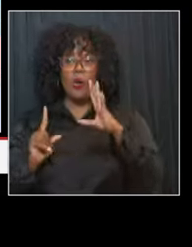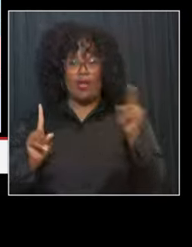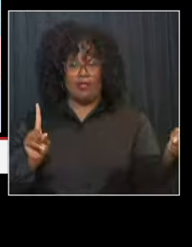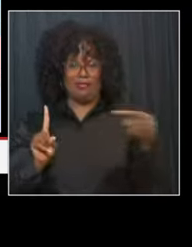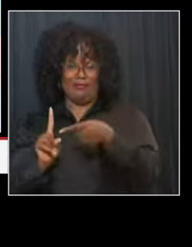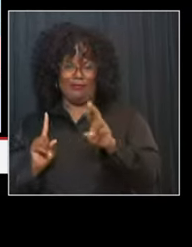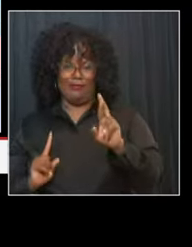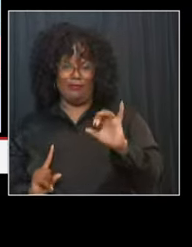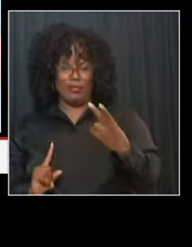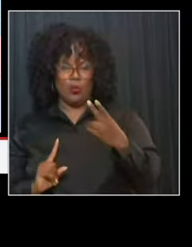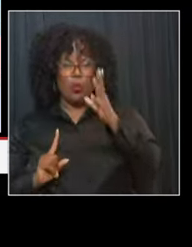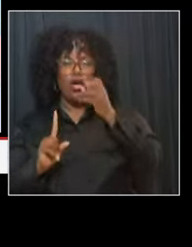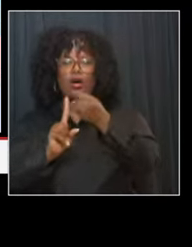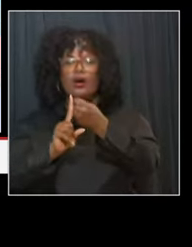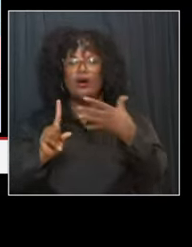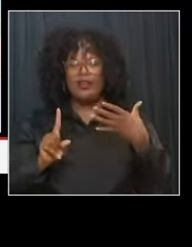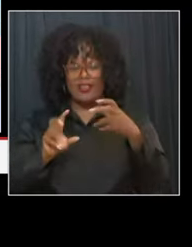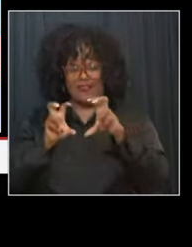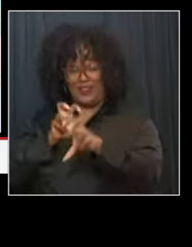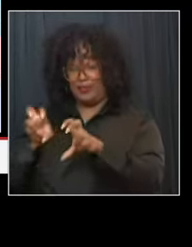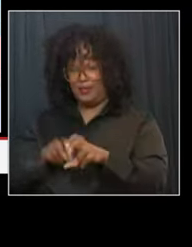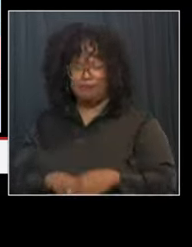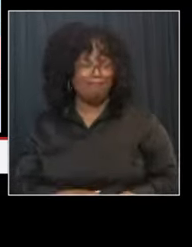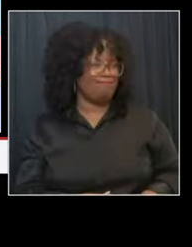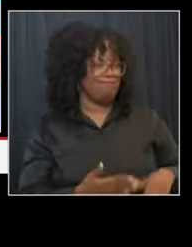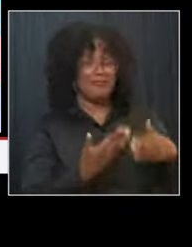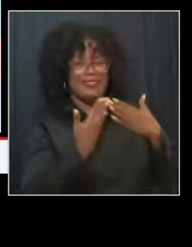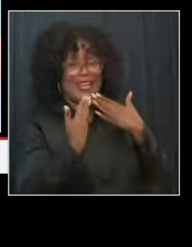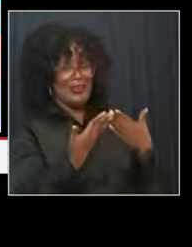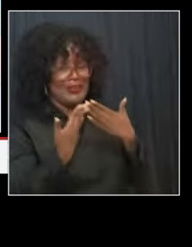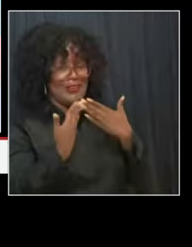Welcome. I'm Rich Reyes-Gavilan, Director of the Libraries.